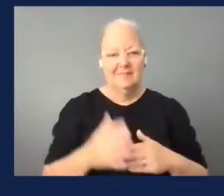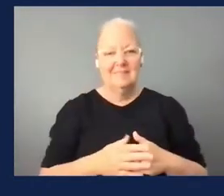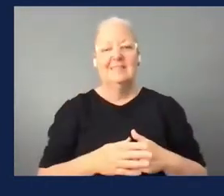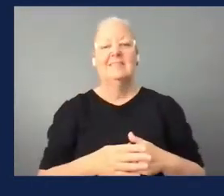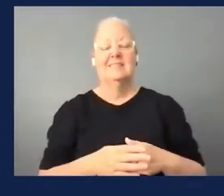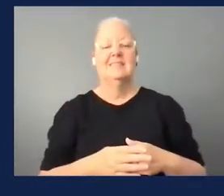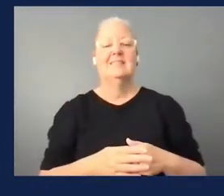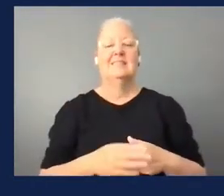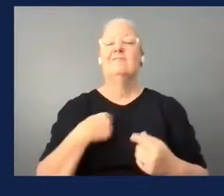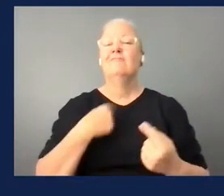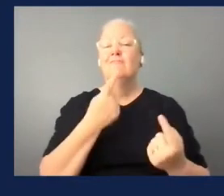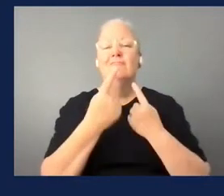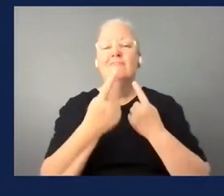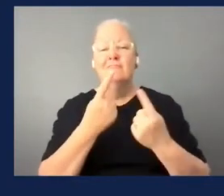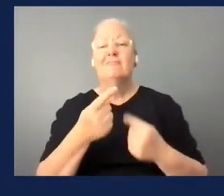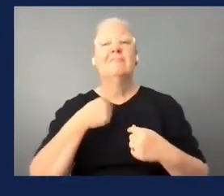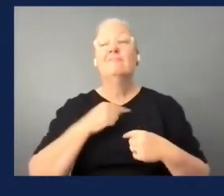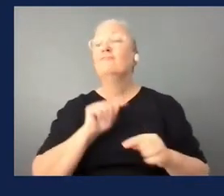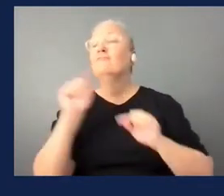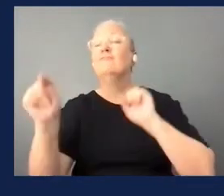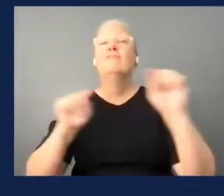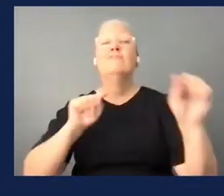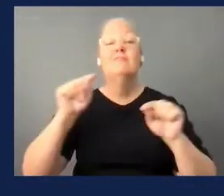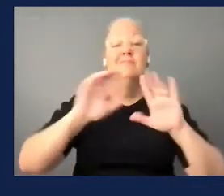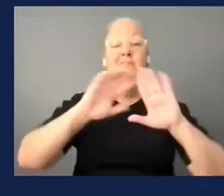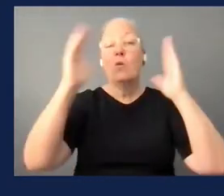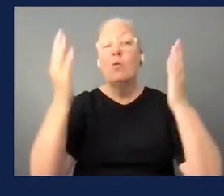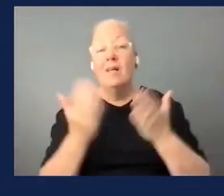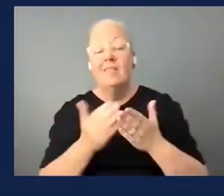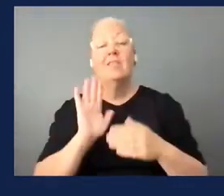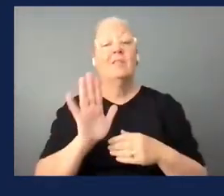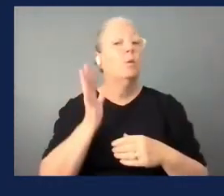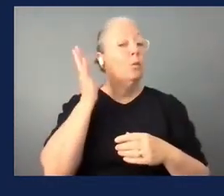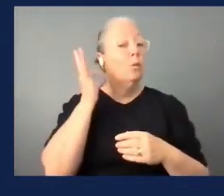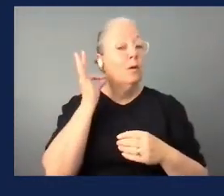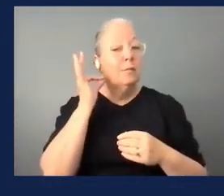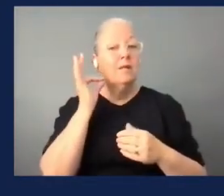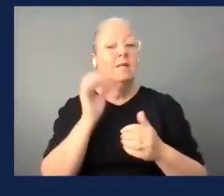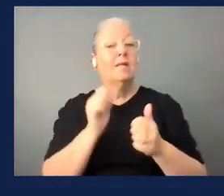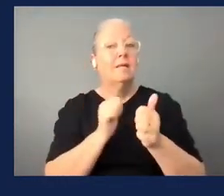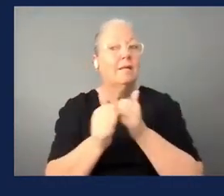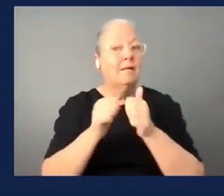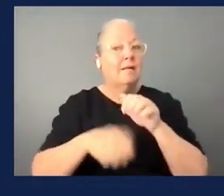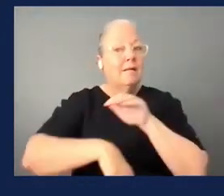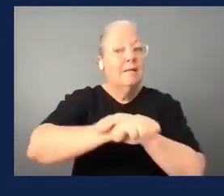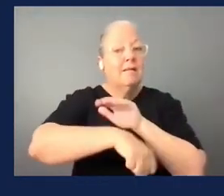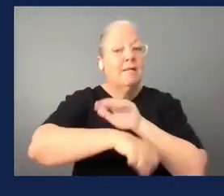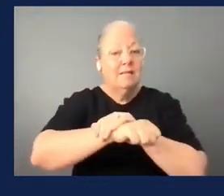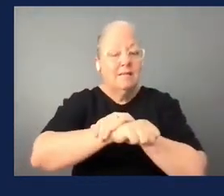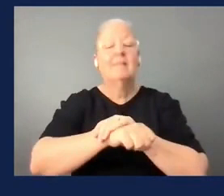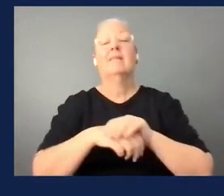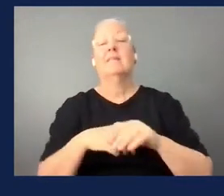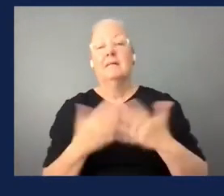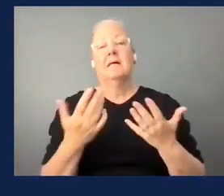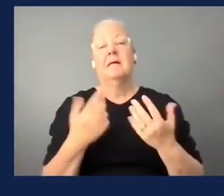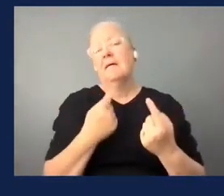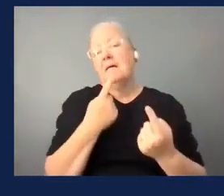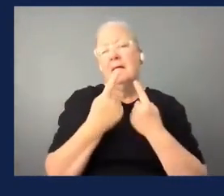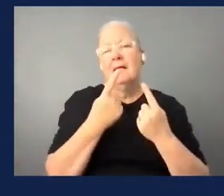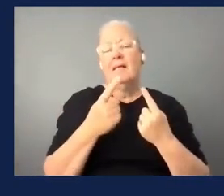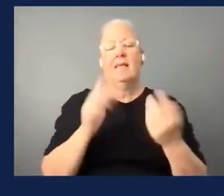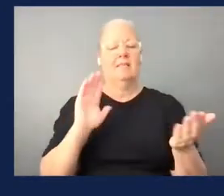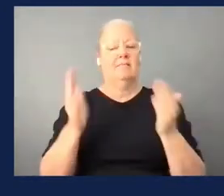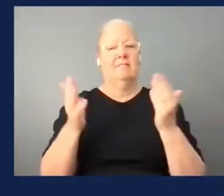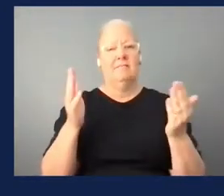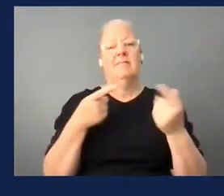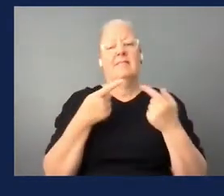a disabled fan, and then emphasize the difference to for the men's. If we